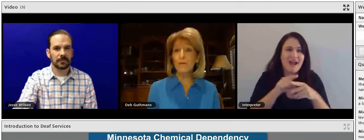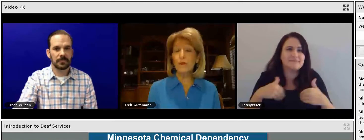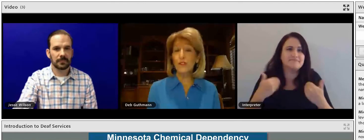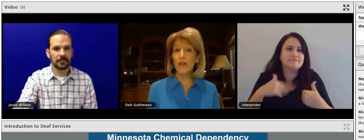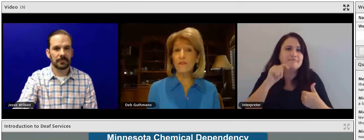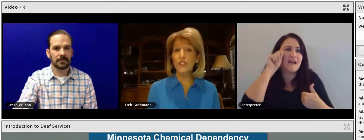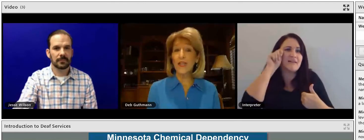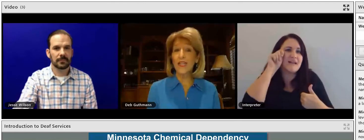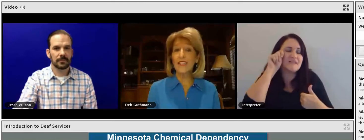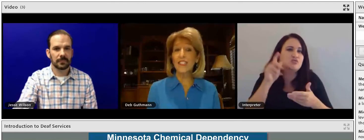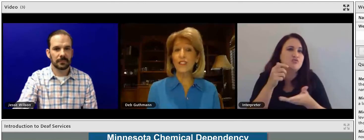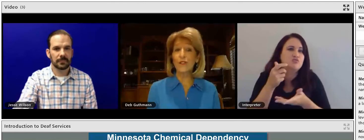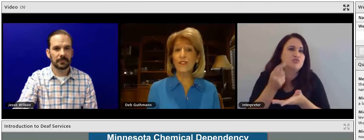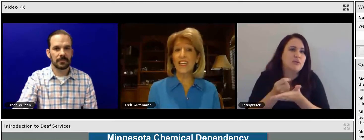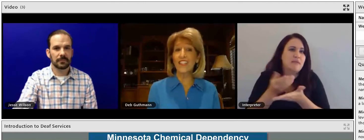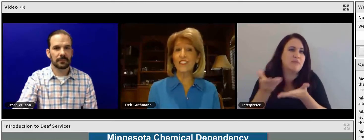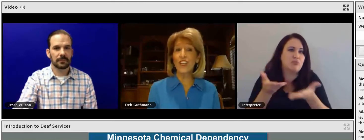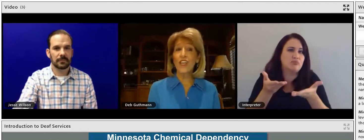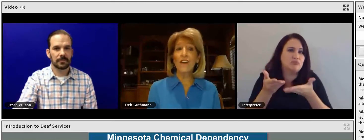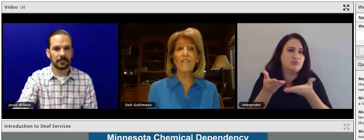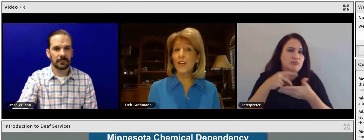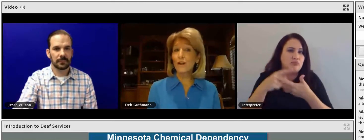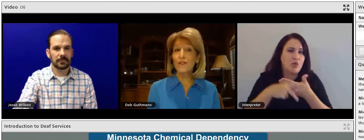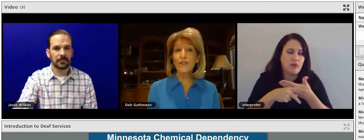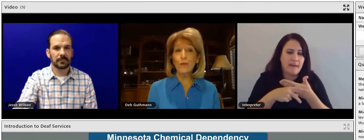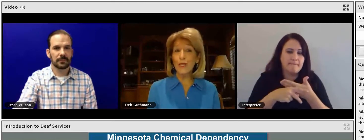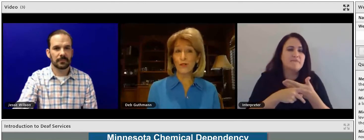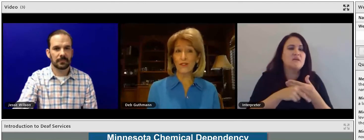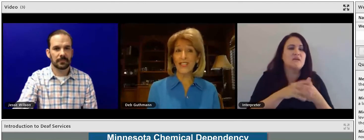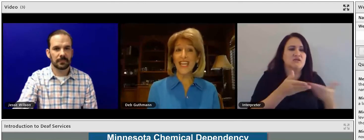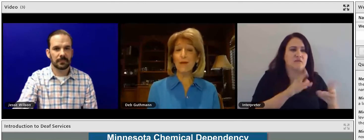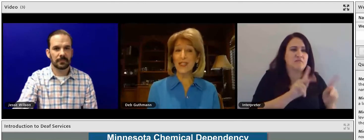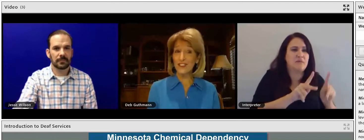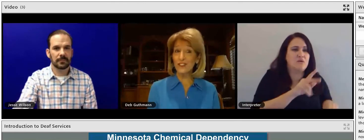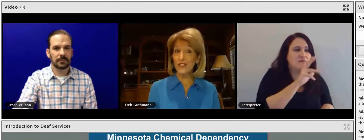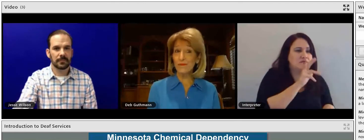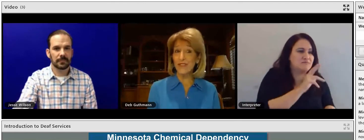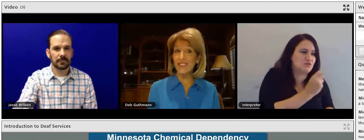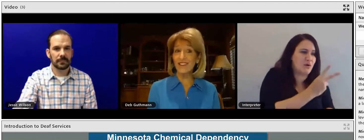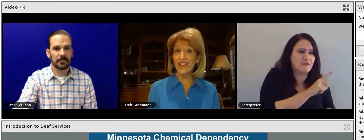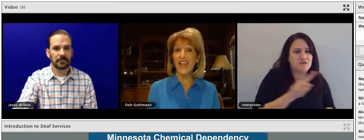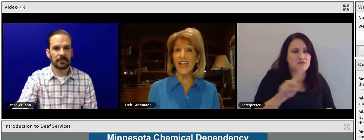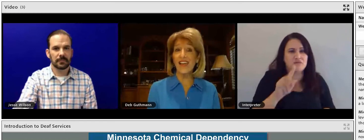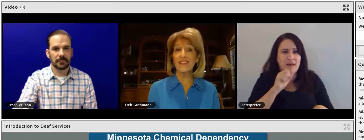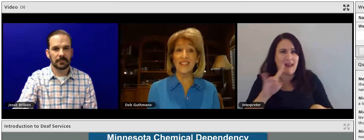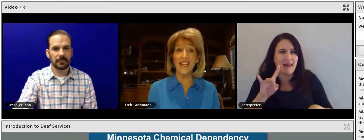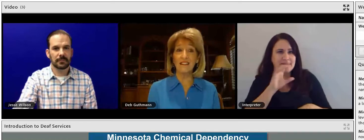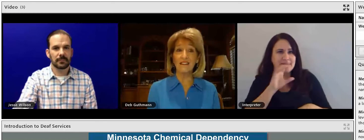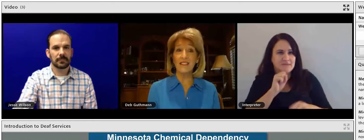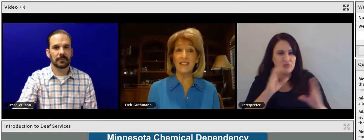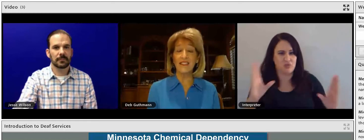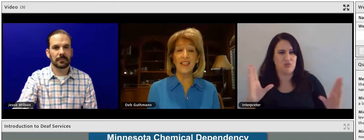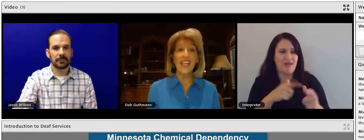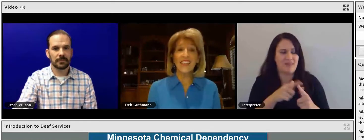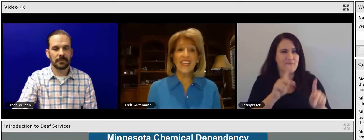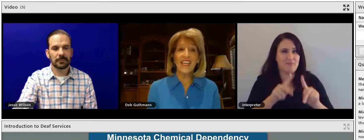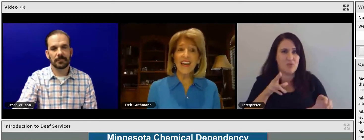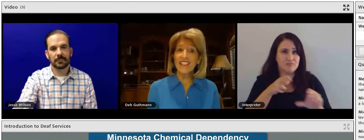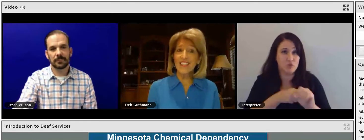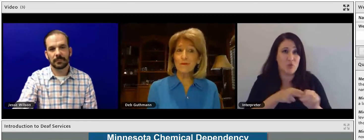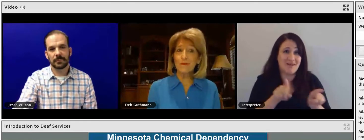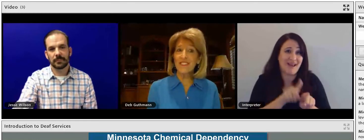treatment program, serving people 12 to 18 years of age. Very few people came into treatment as